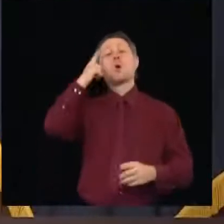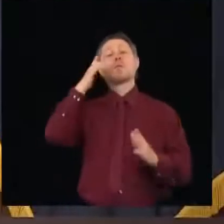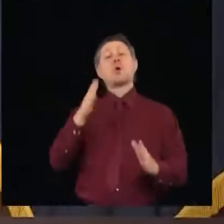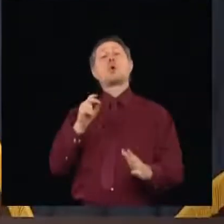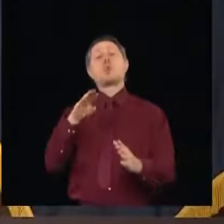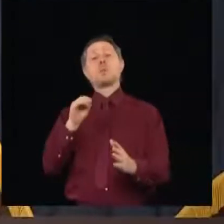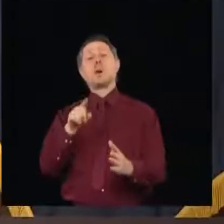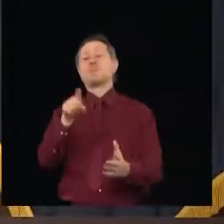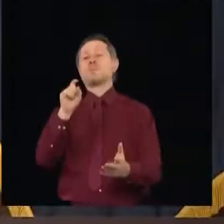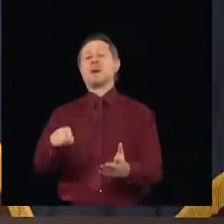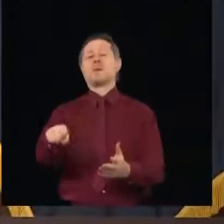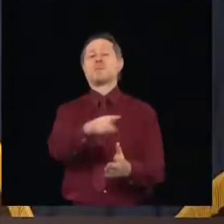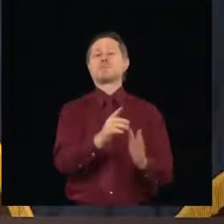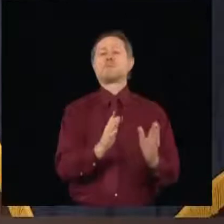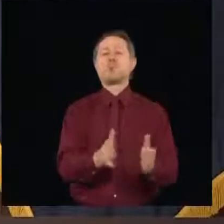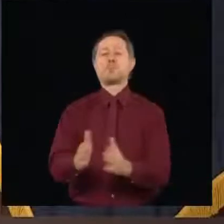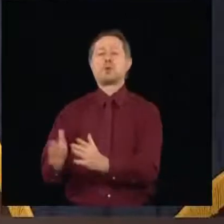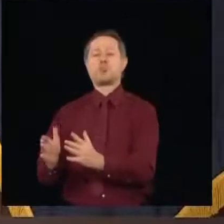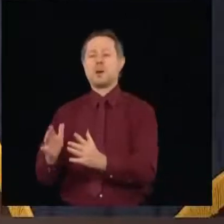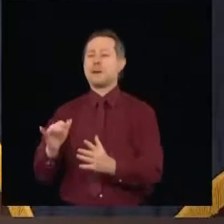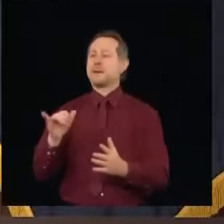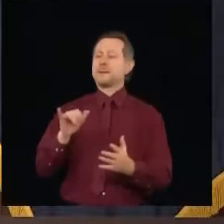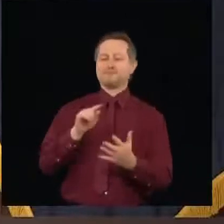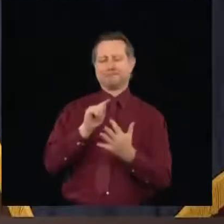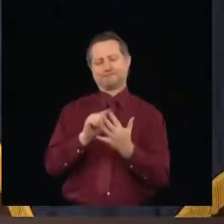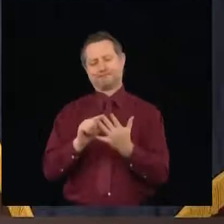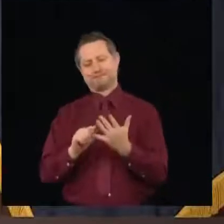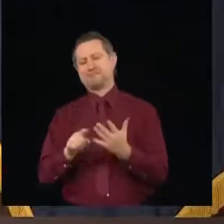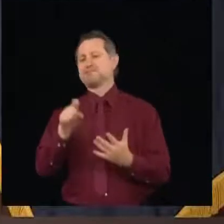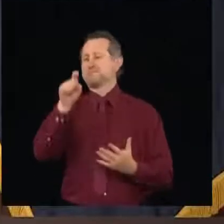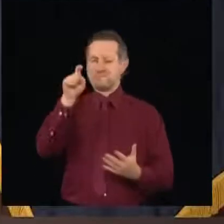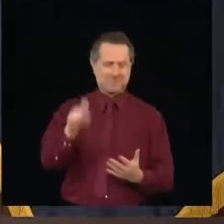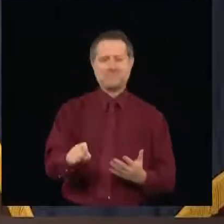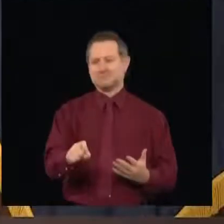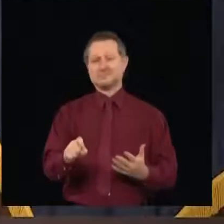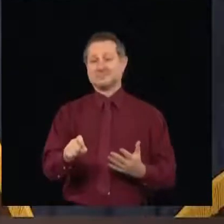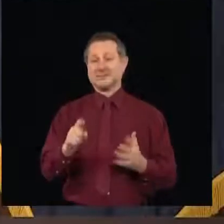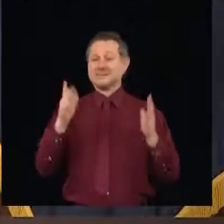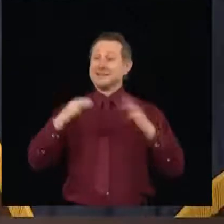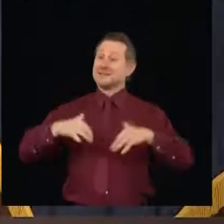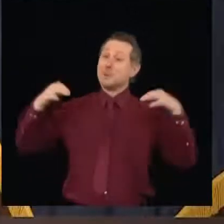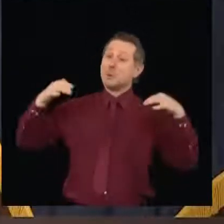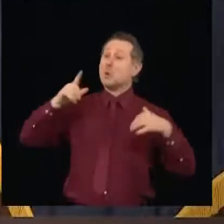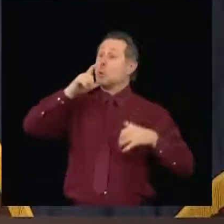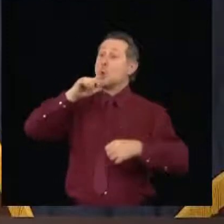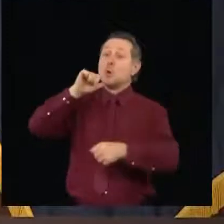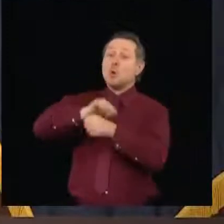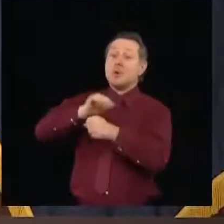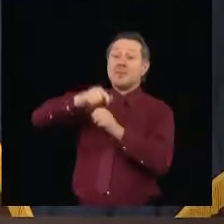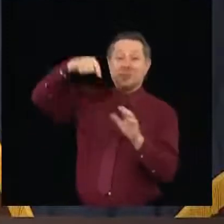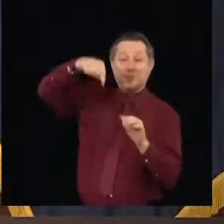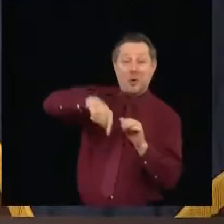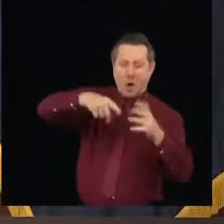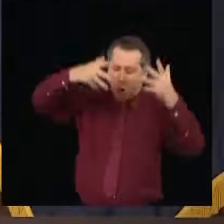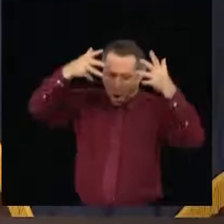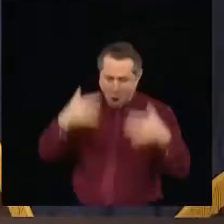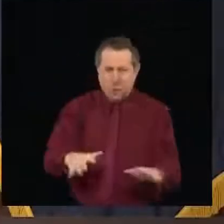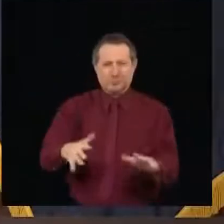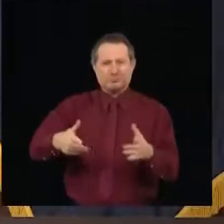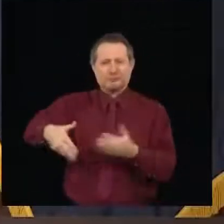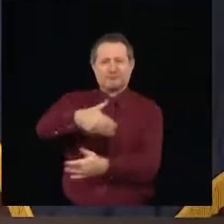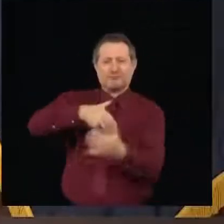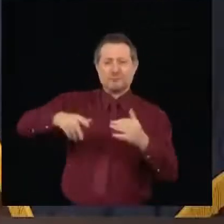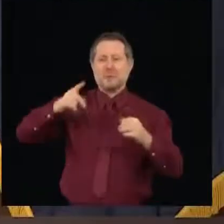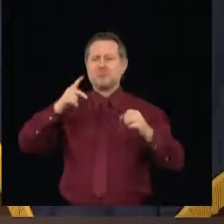that says, look, first I have to maintain the stadium anyway. There are people there watching the stadium anyway. It's a big venue. If I'm